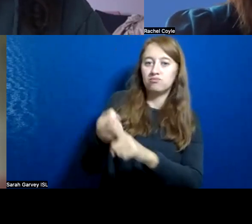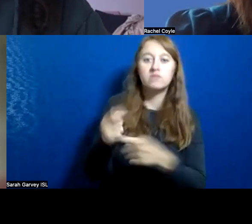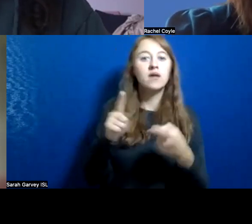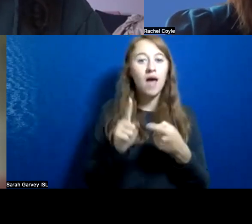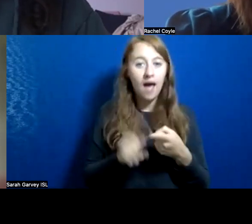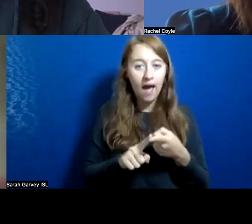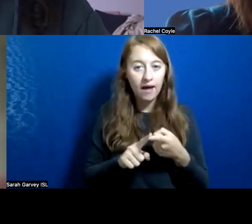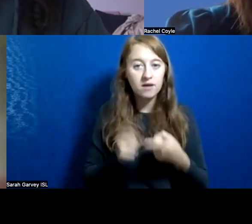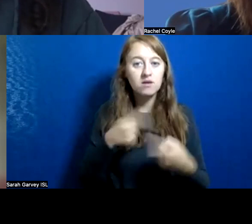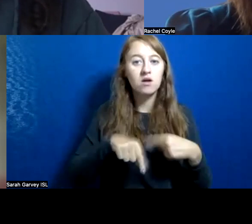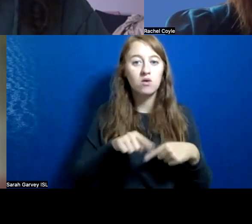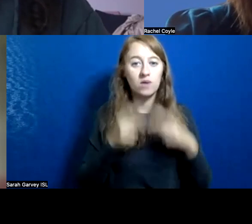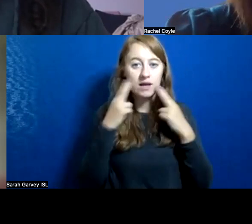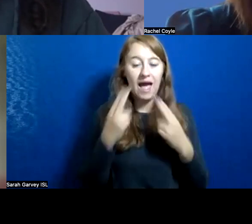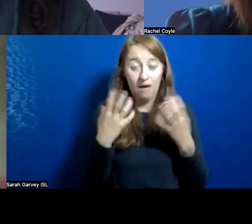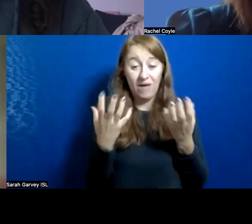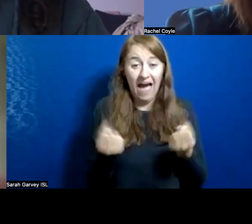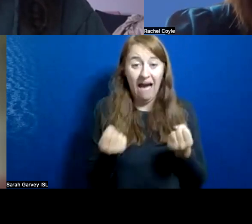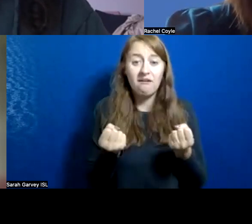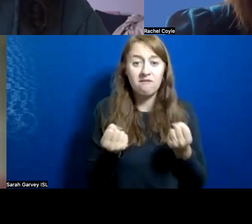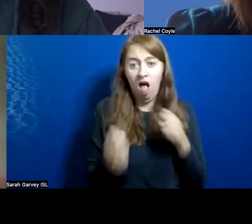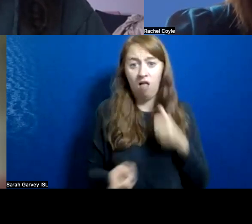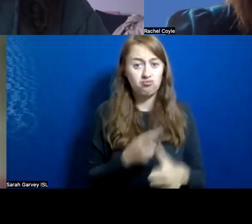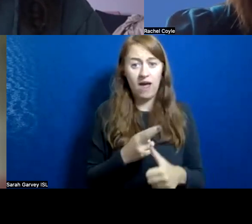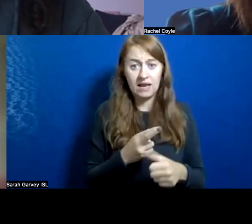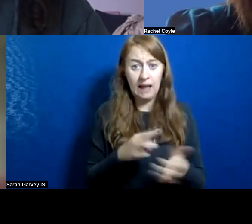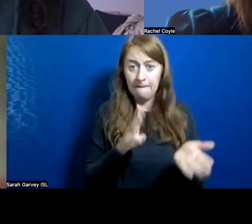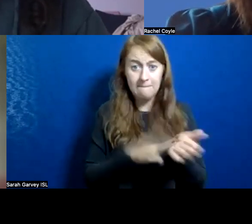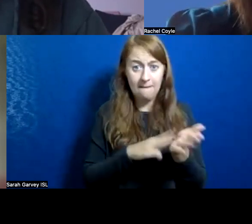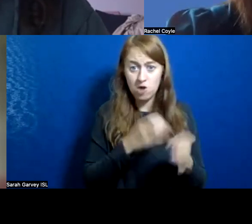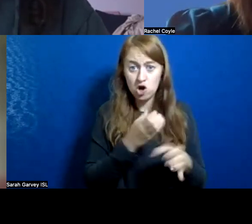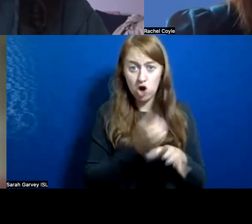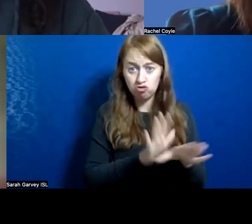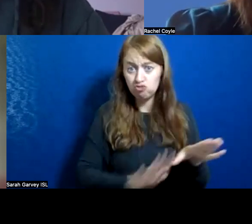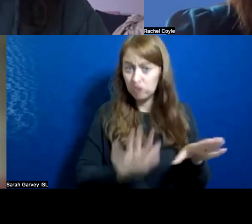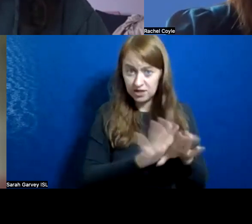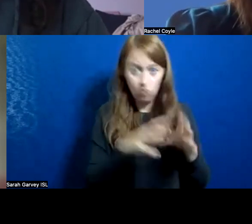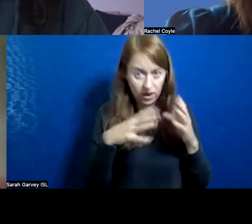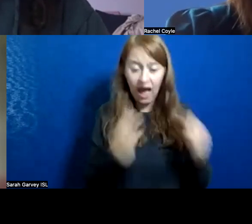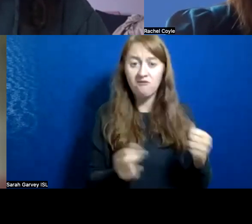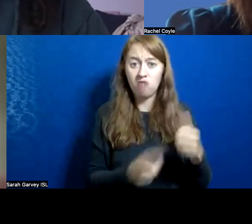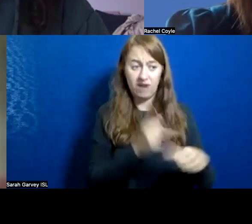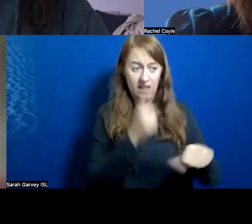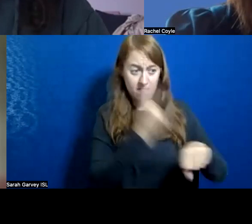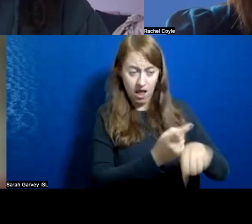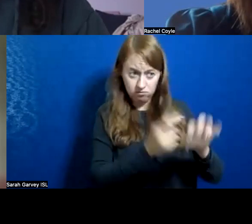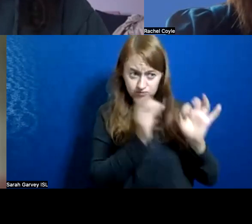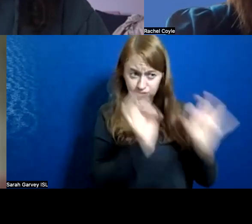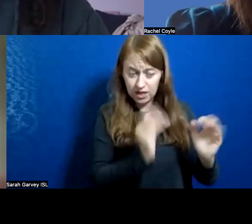in this area will hopefully encourage EU legislators to harmonize all of the standards. Thank